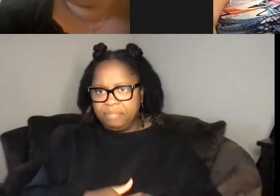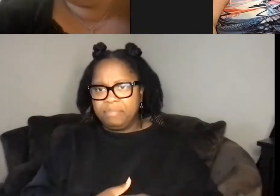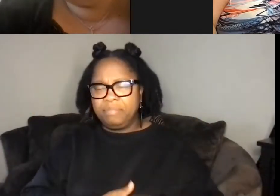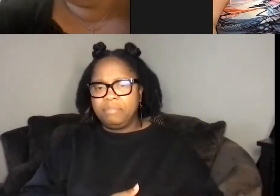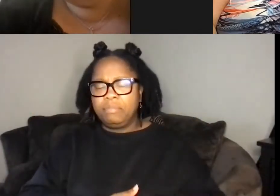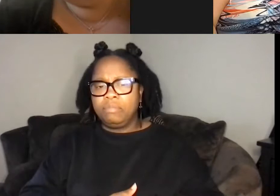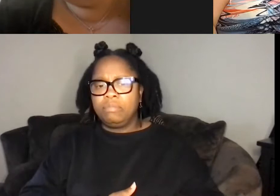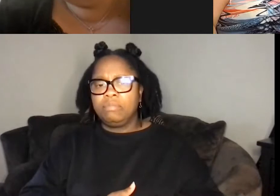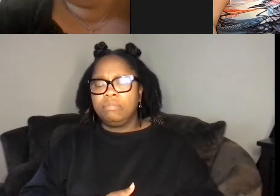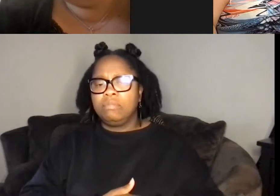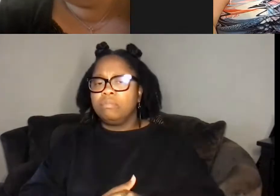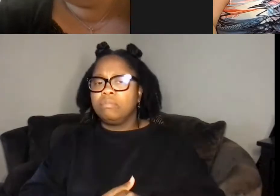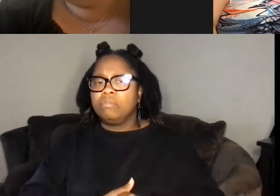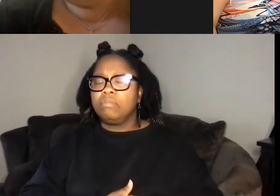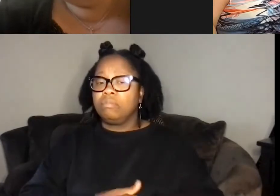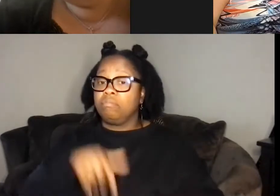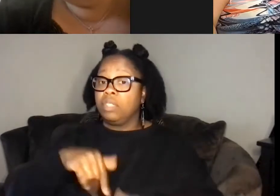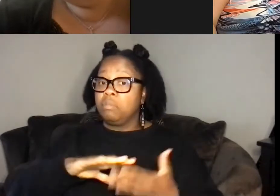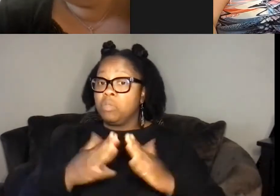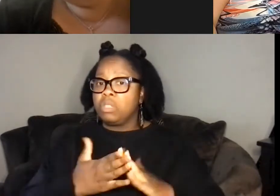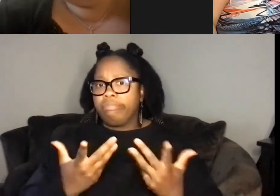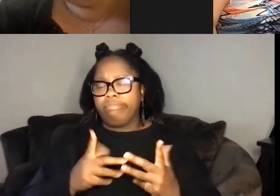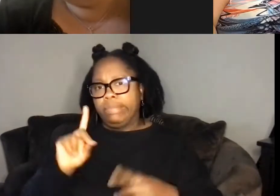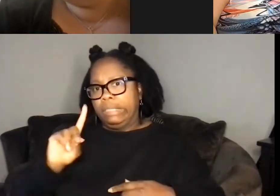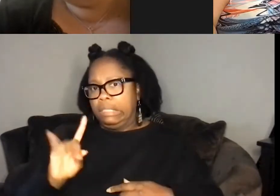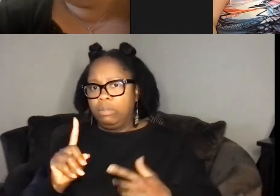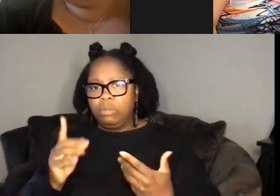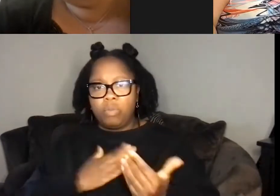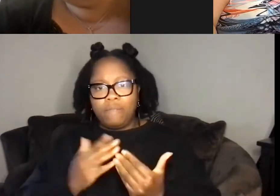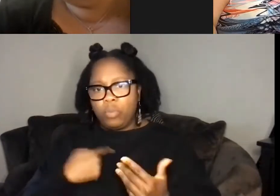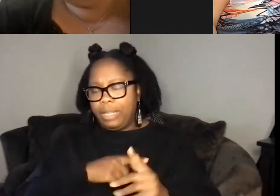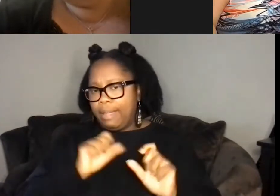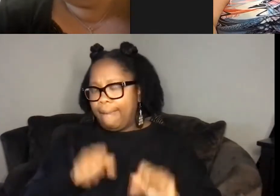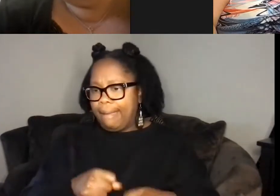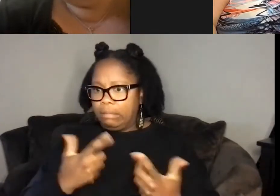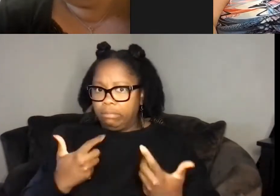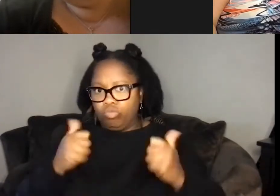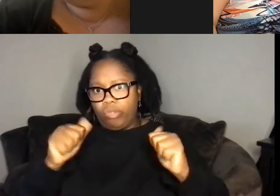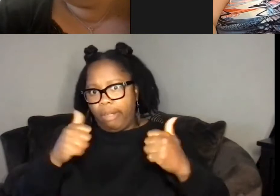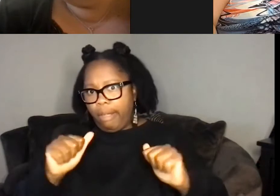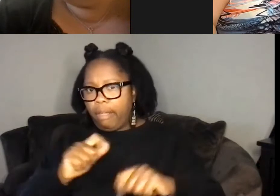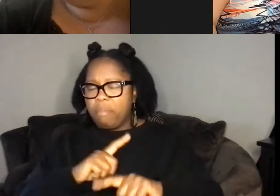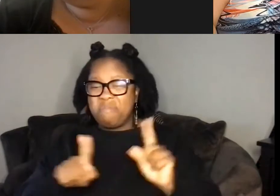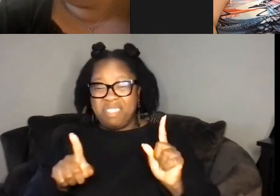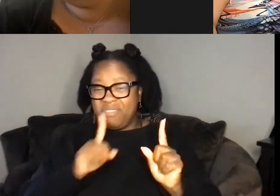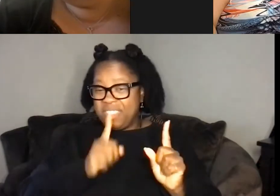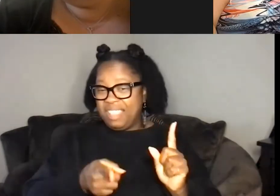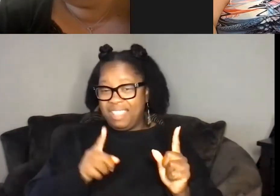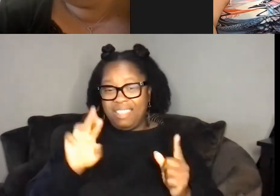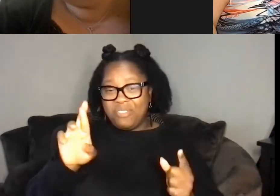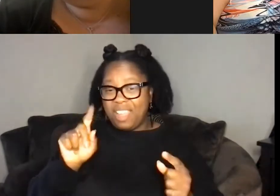I think that we have done as a community sort of what we can, but the reality is that we don't have a funded